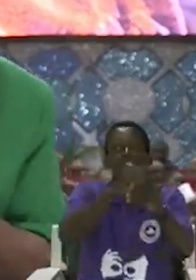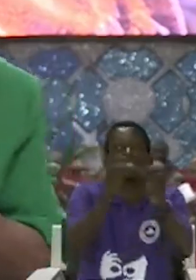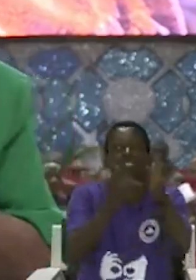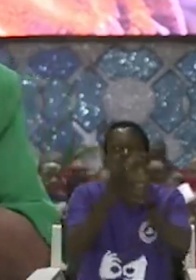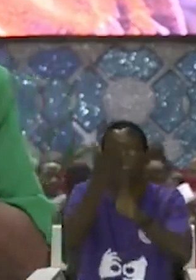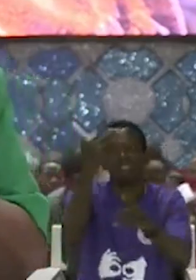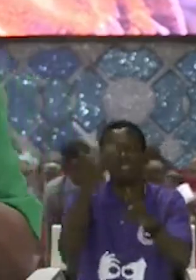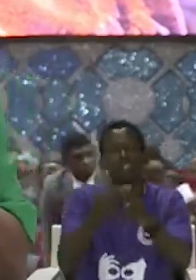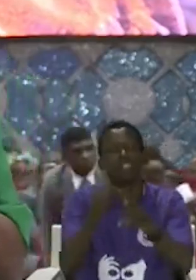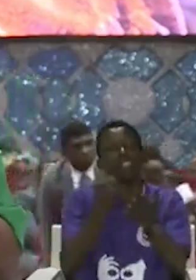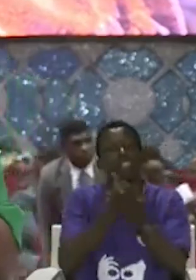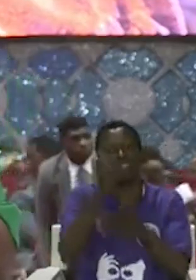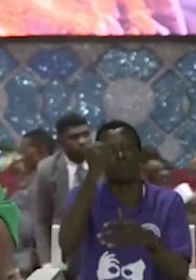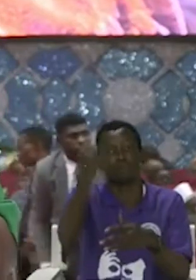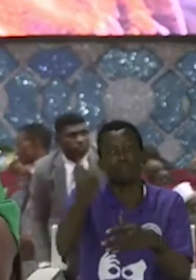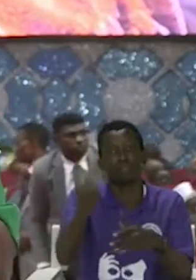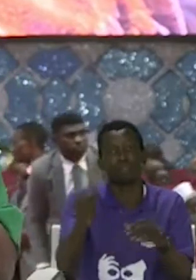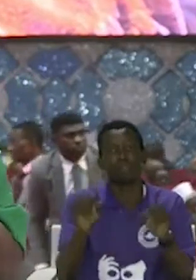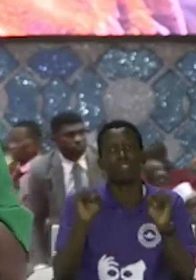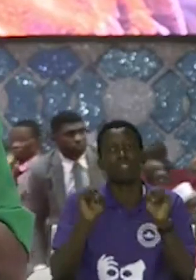All right.